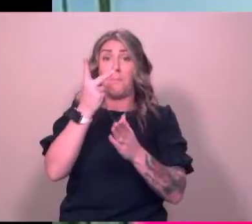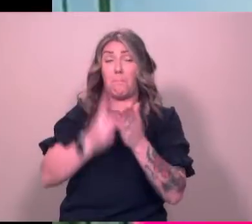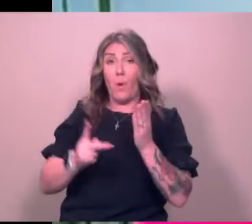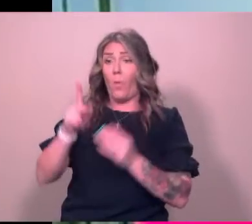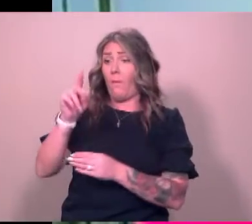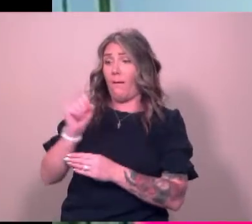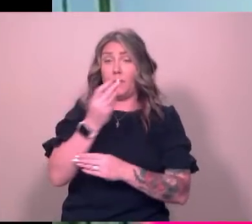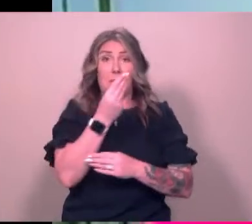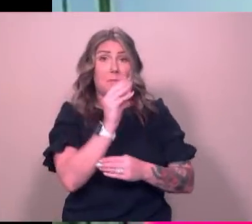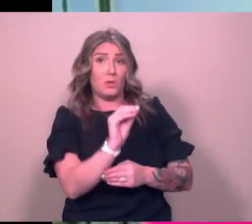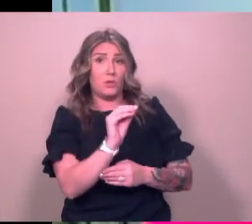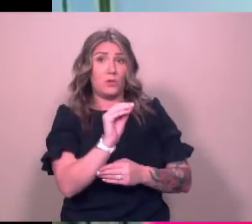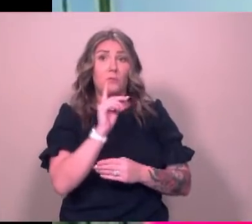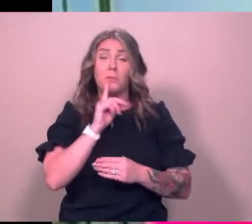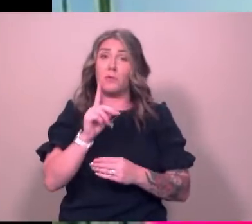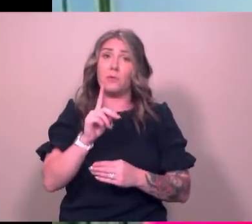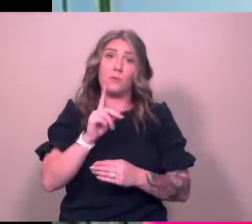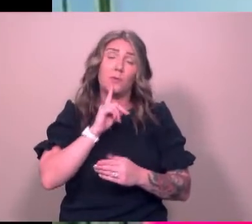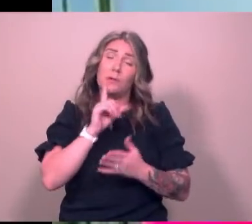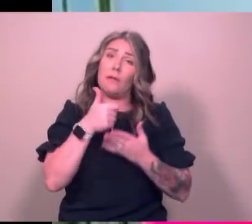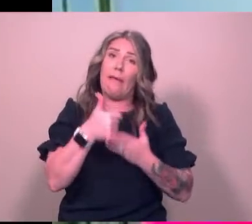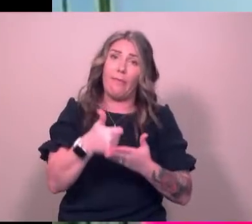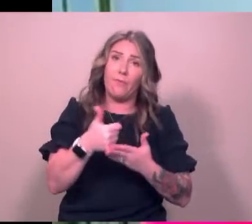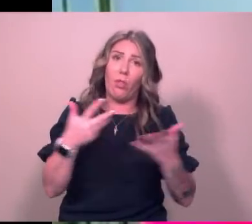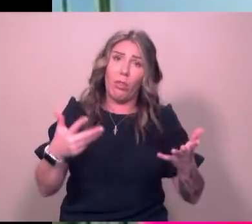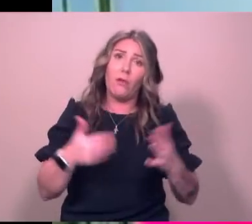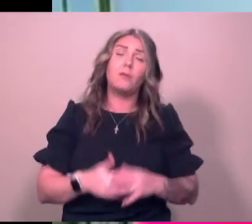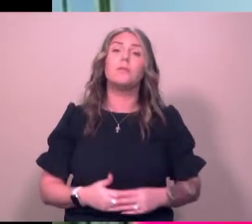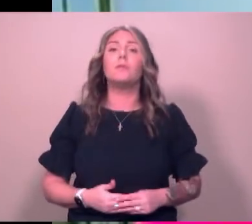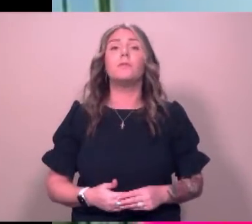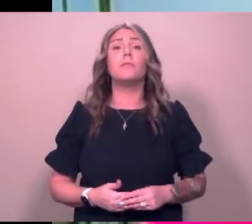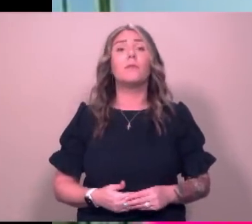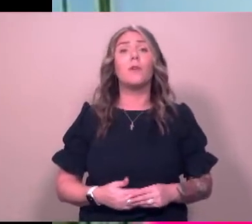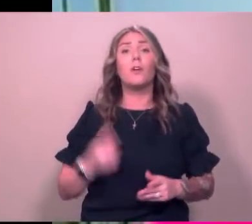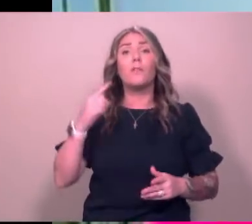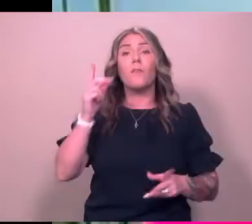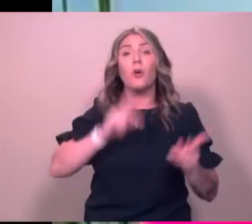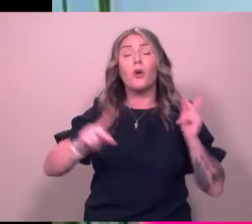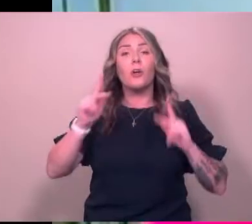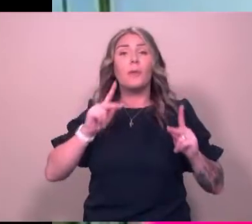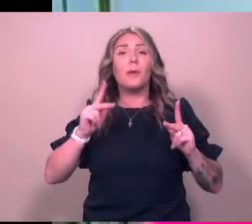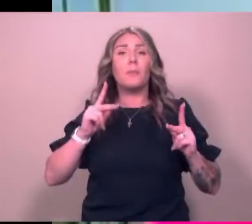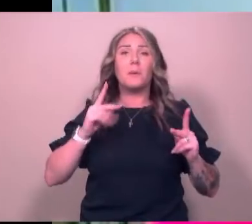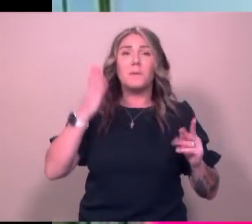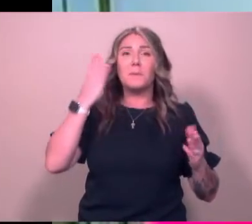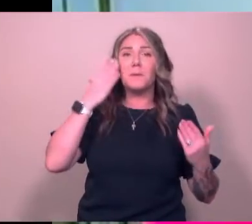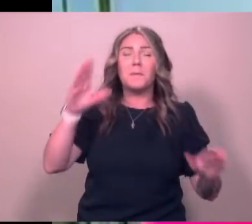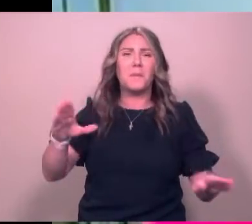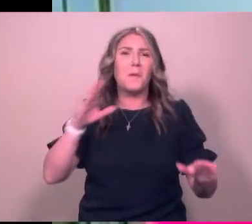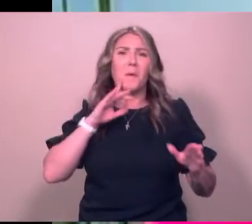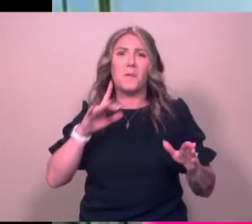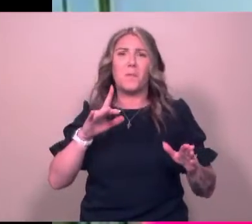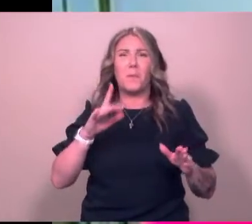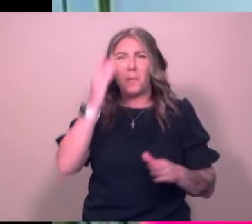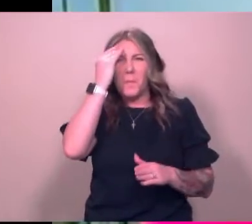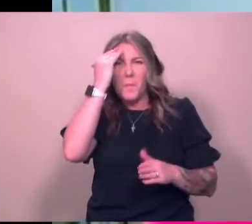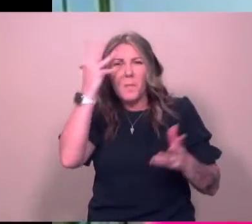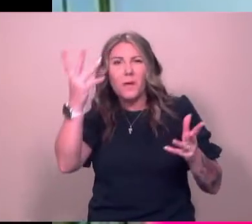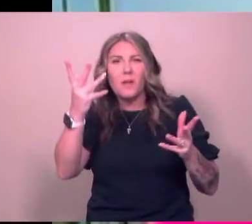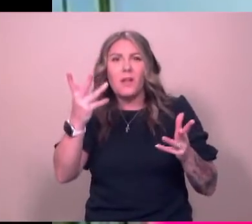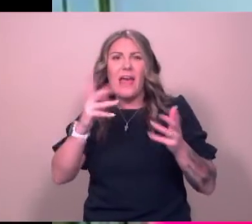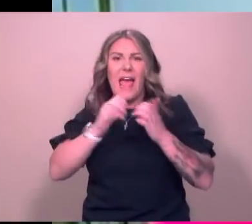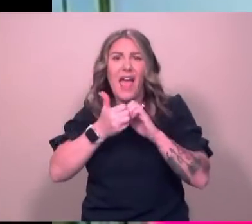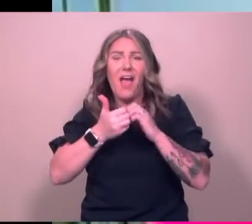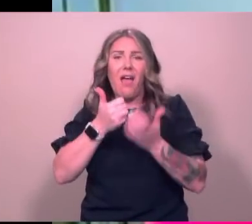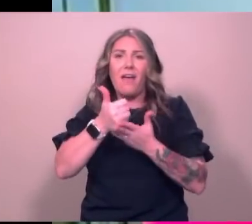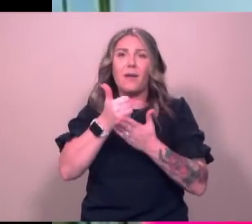states would be extremely helpful. For those of you on the line who may not be completely aware of how that